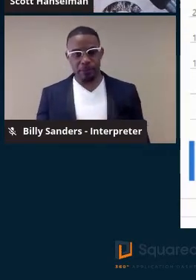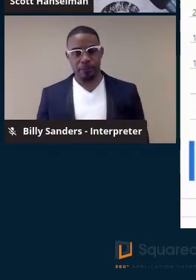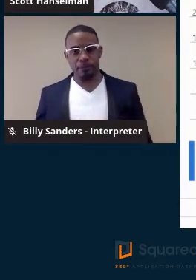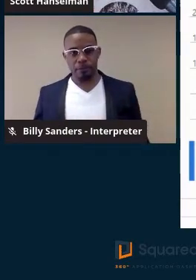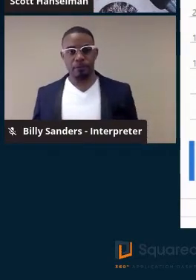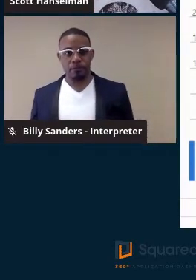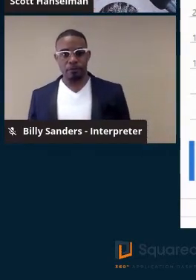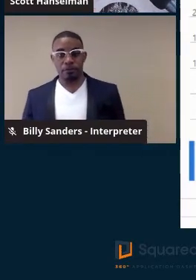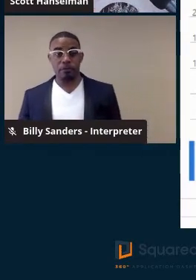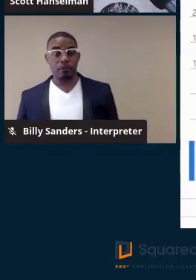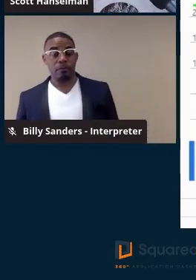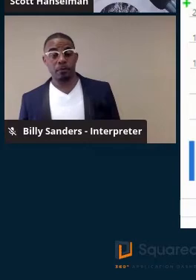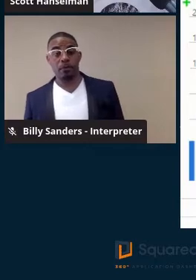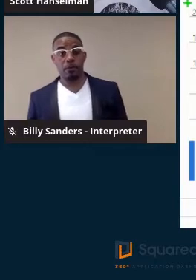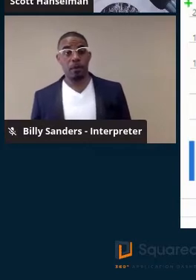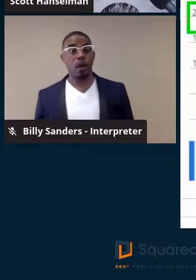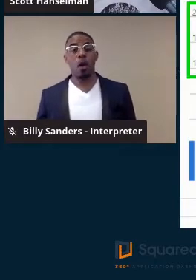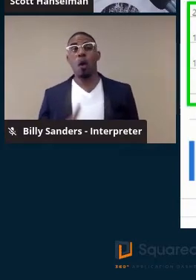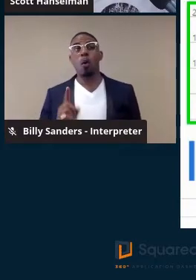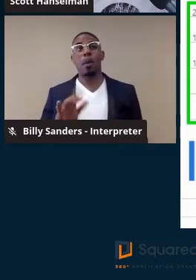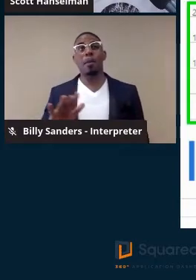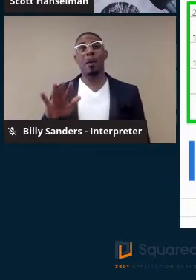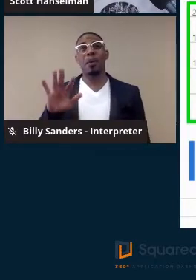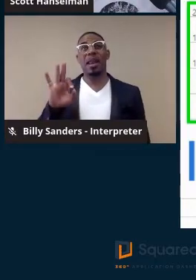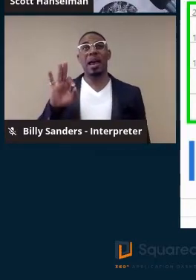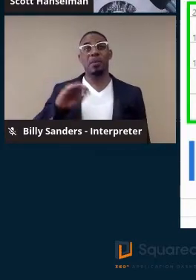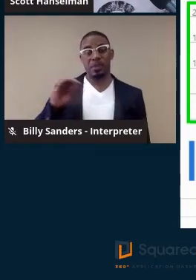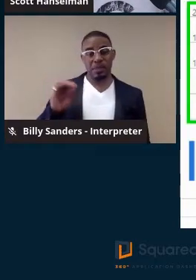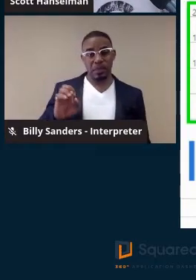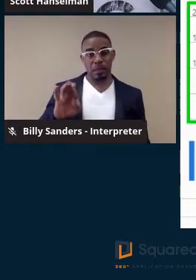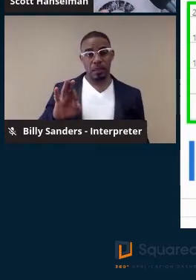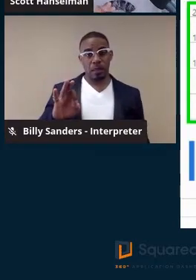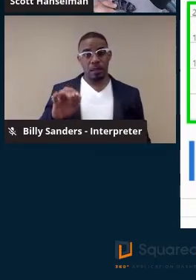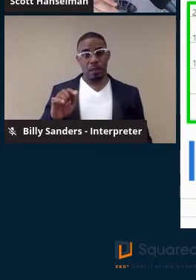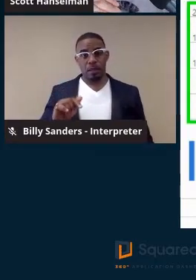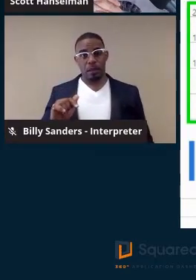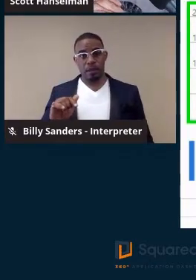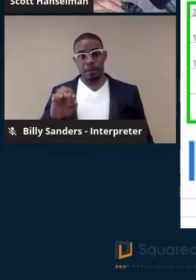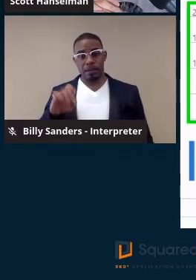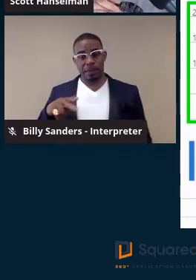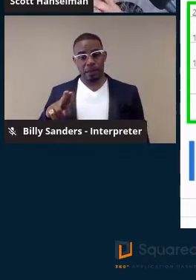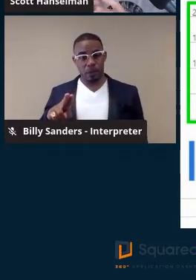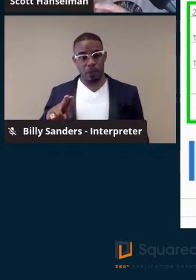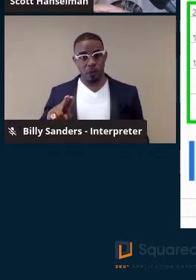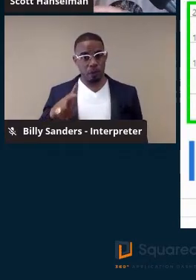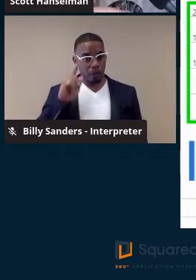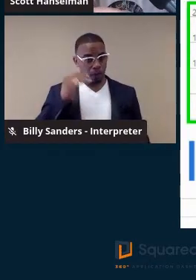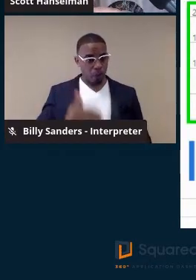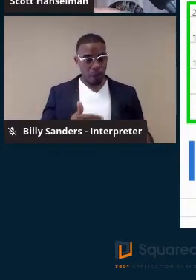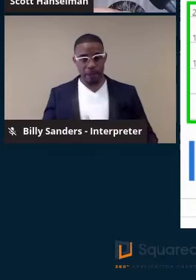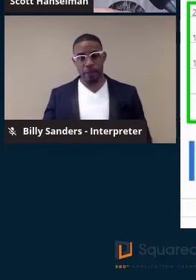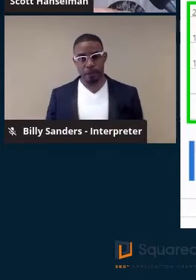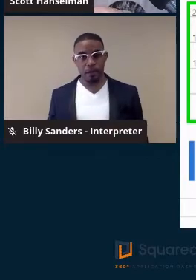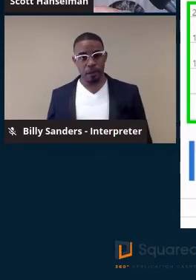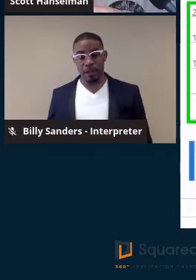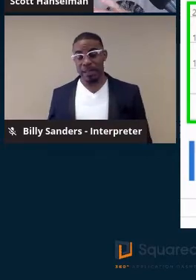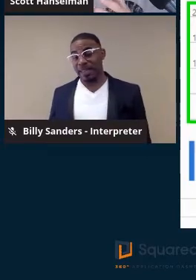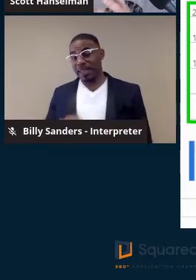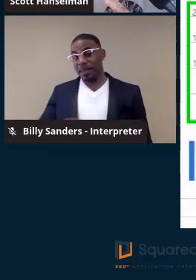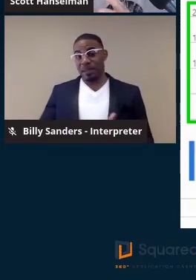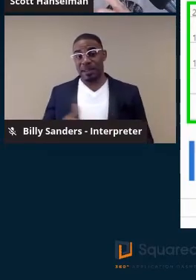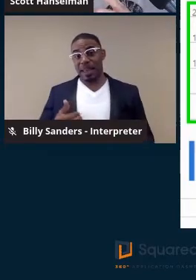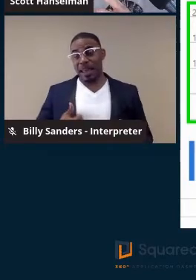and only about 9% of the CPU of the processor. That means I